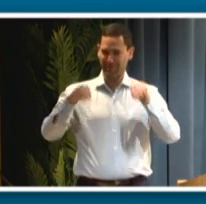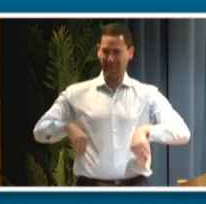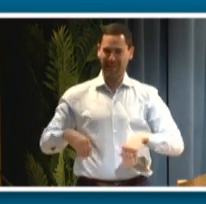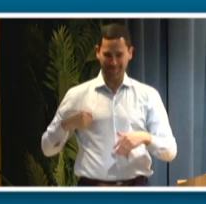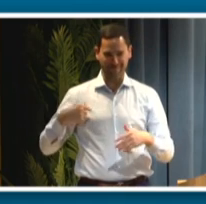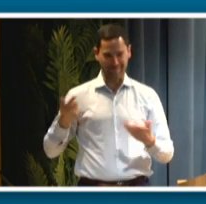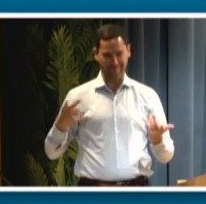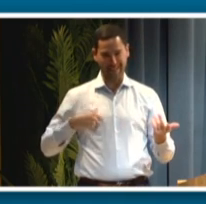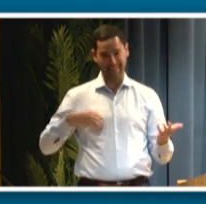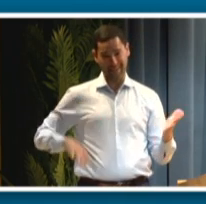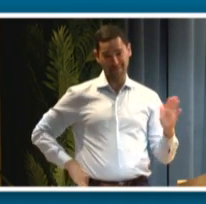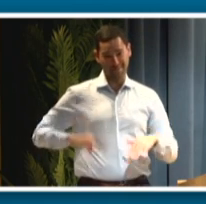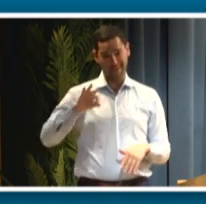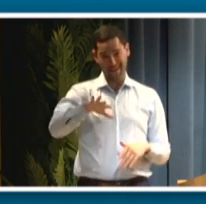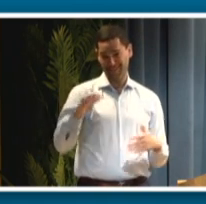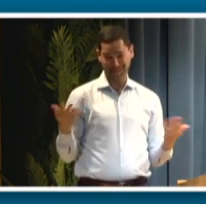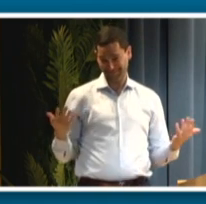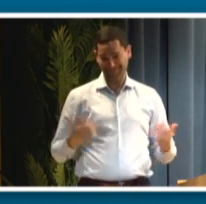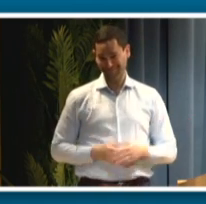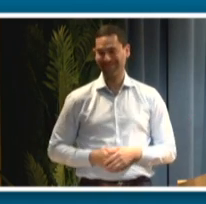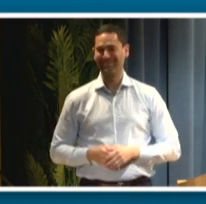so we have to pay for it somehow.